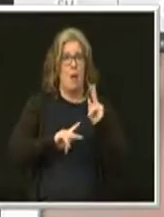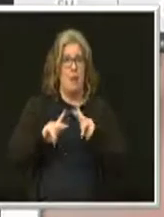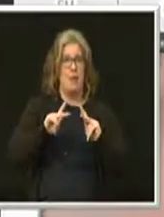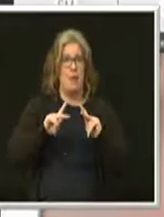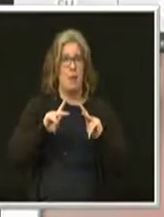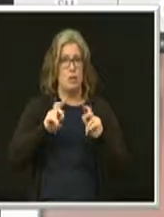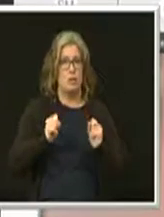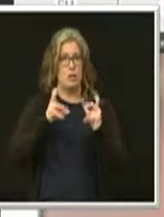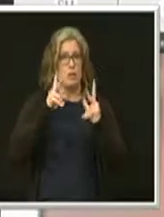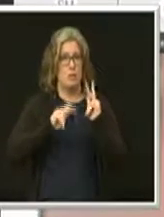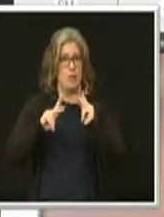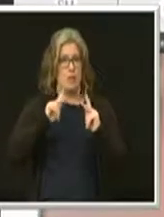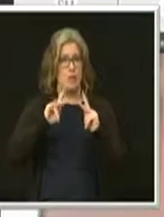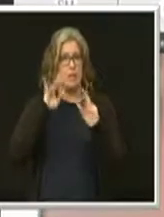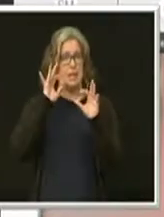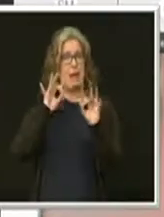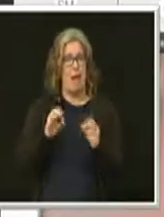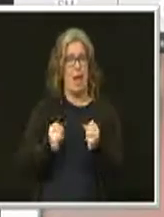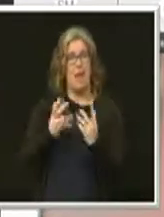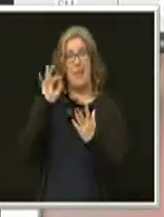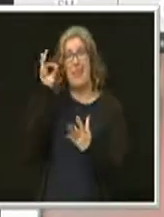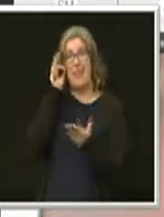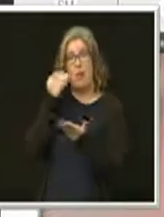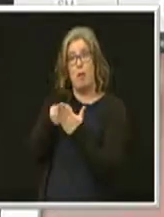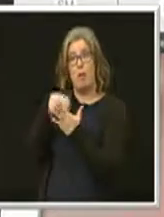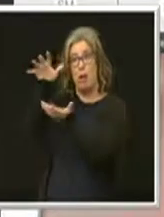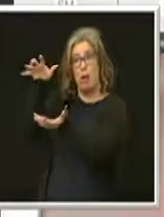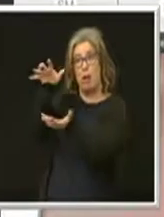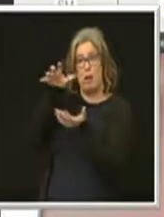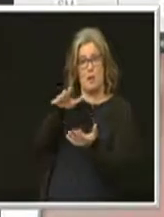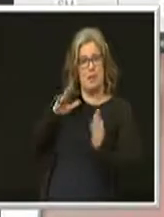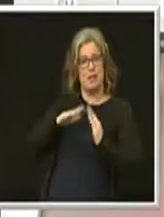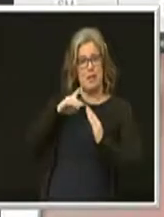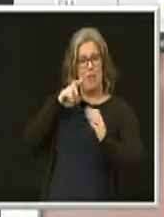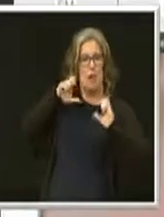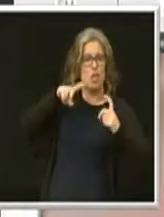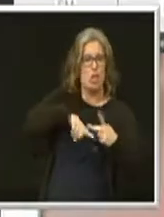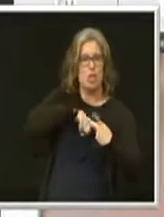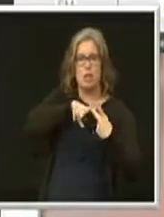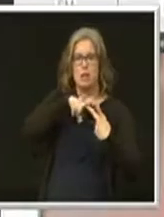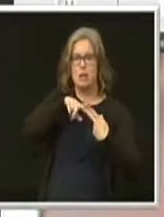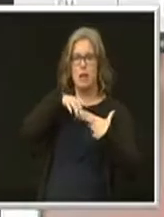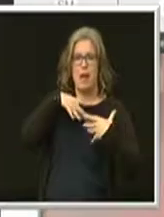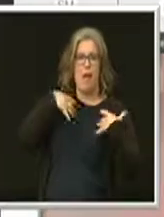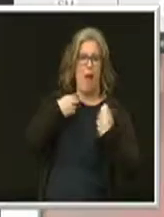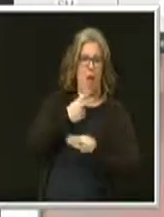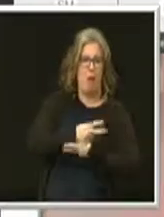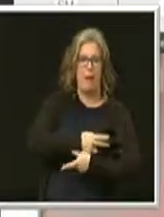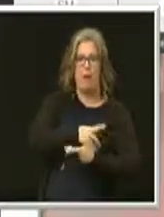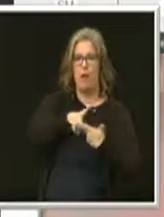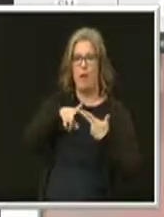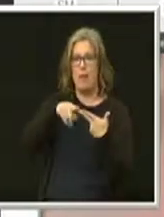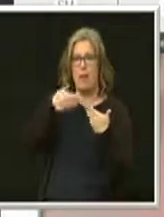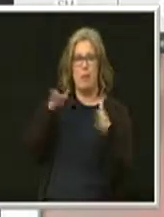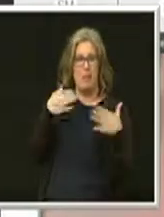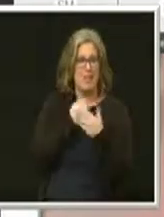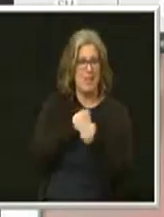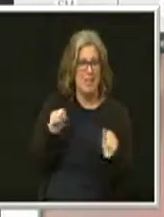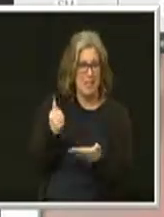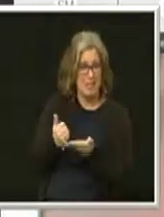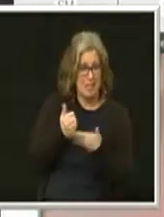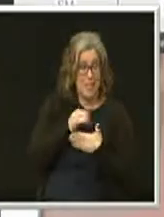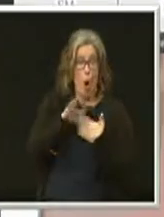determines how much federal funding flows into the city for education, for healthcare, for public safety